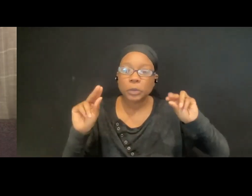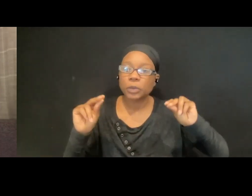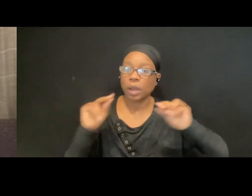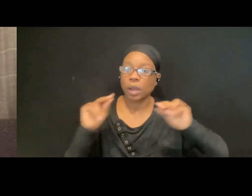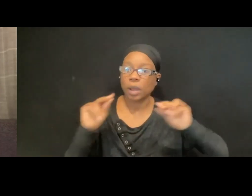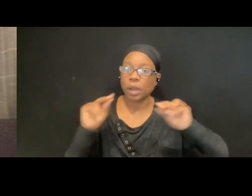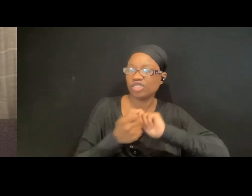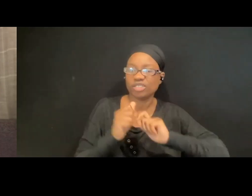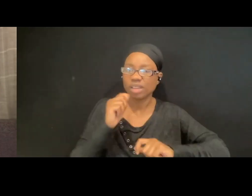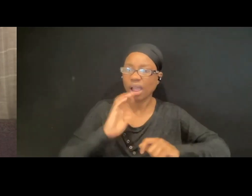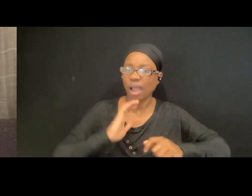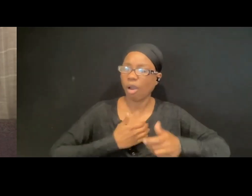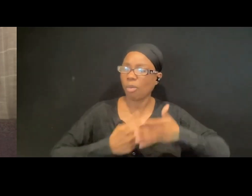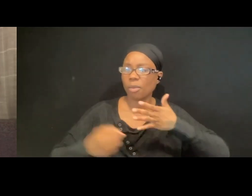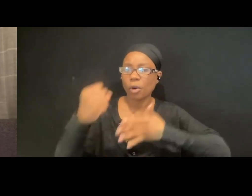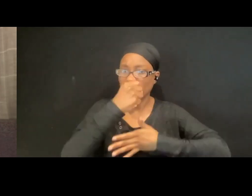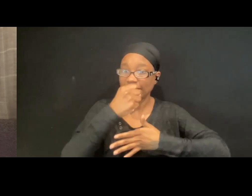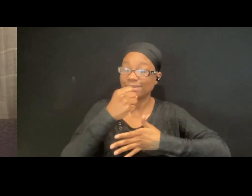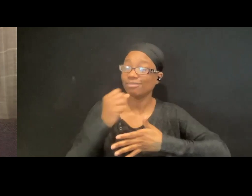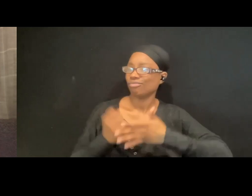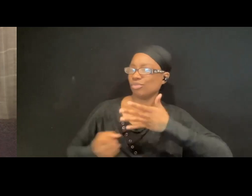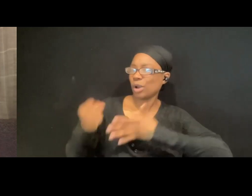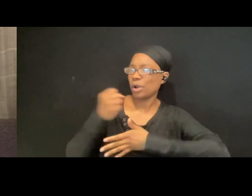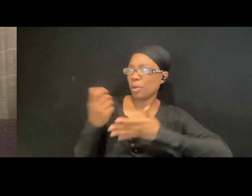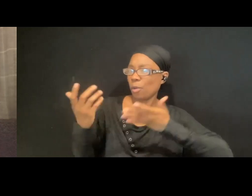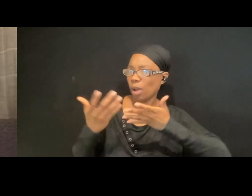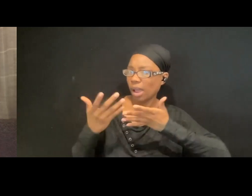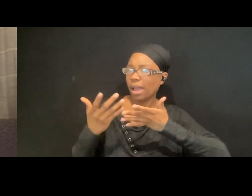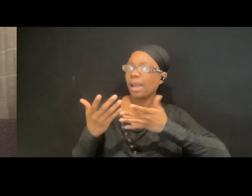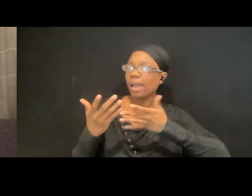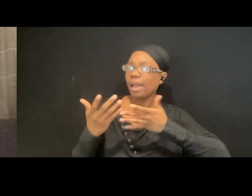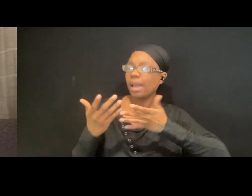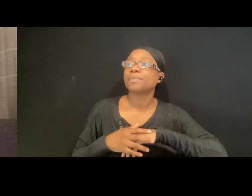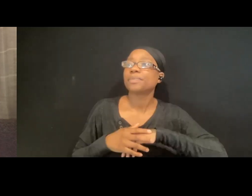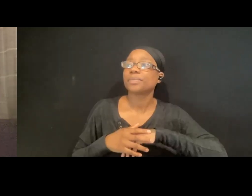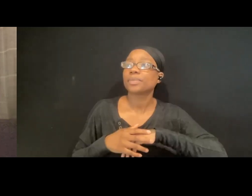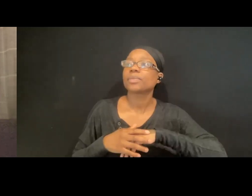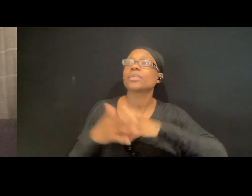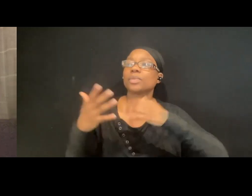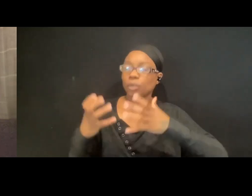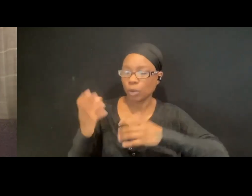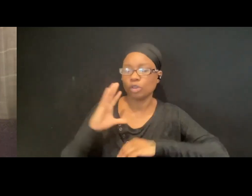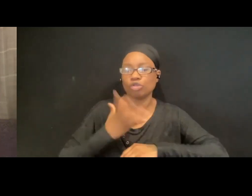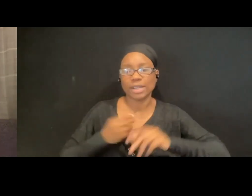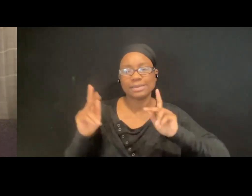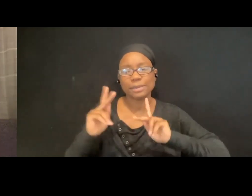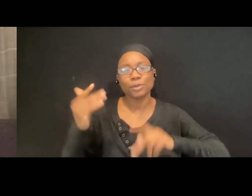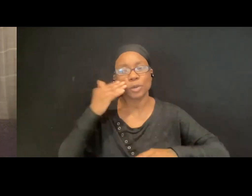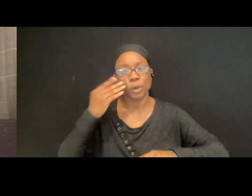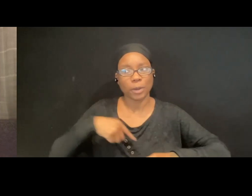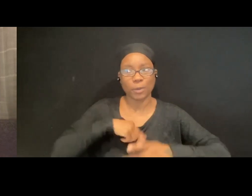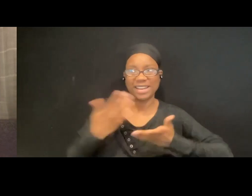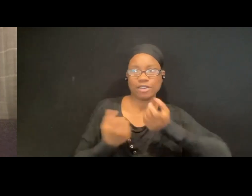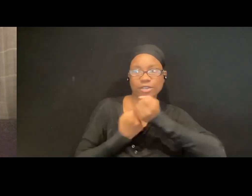focused on. The thing that we care about the most would be to let trans folks know that we're there for them, that people on the